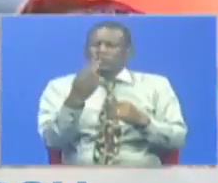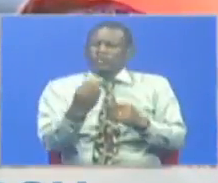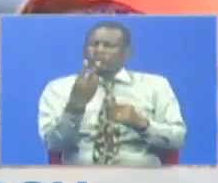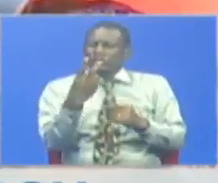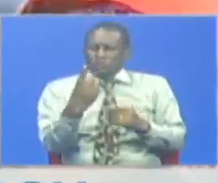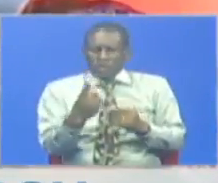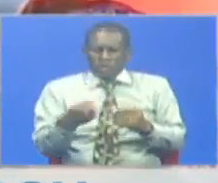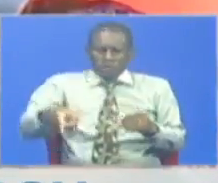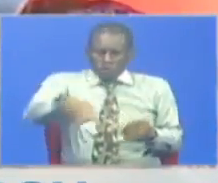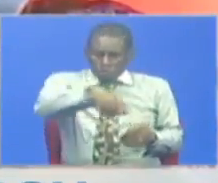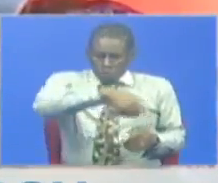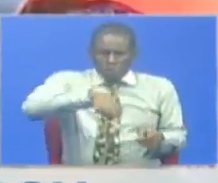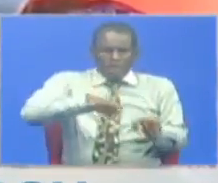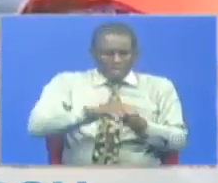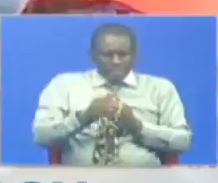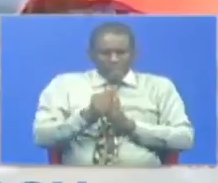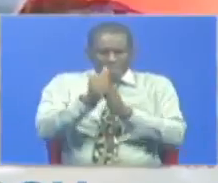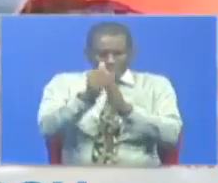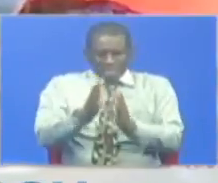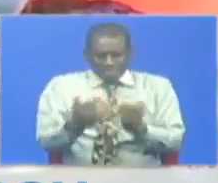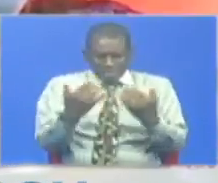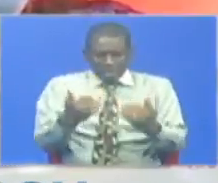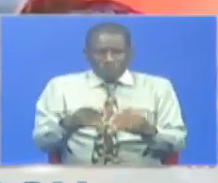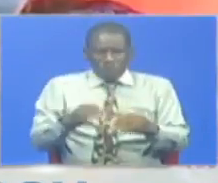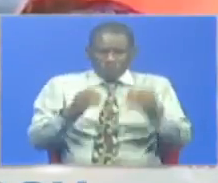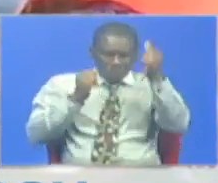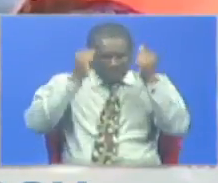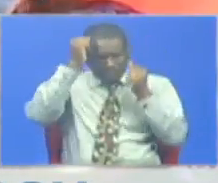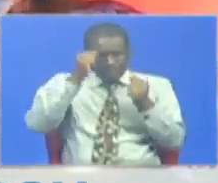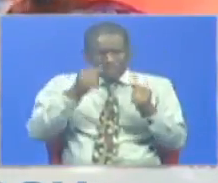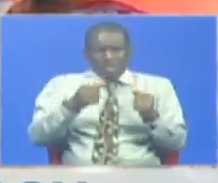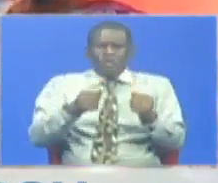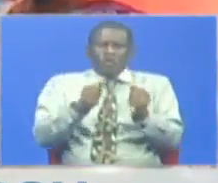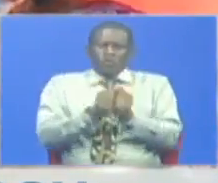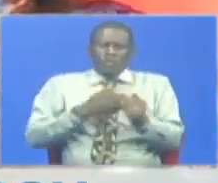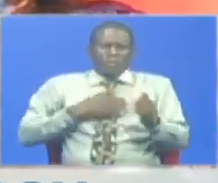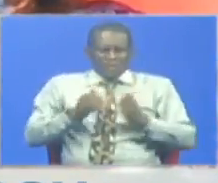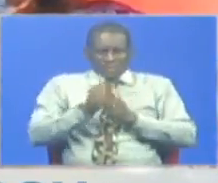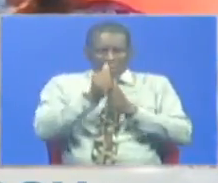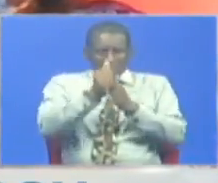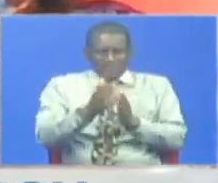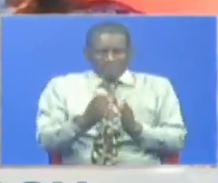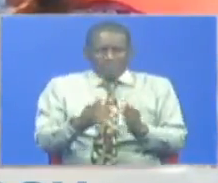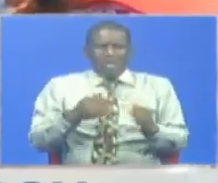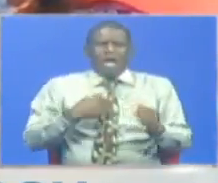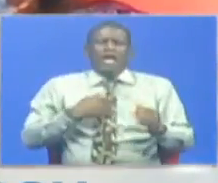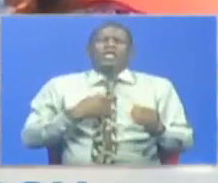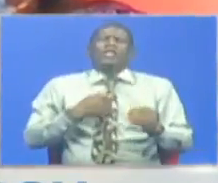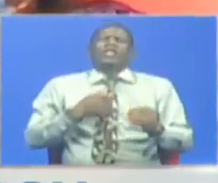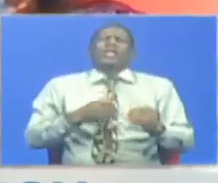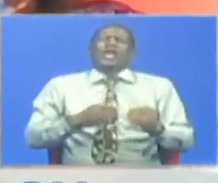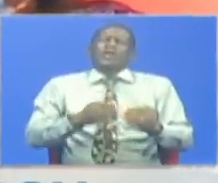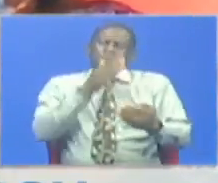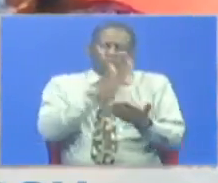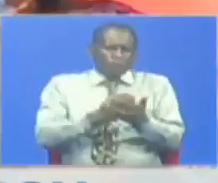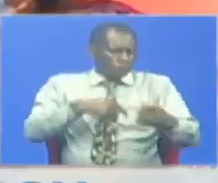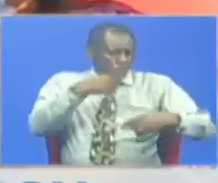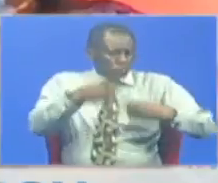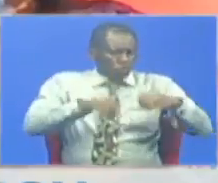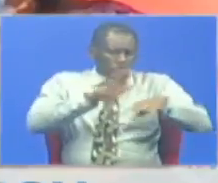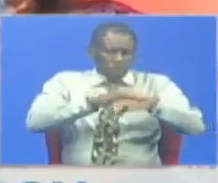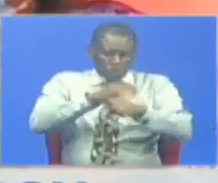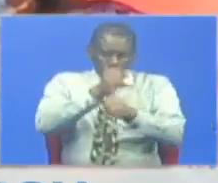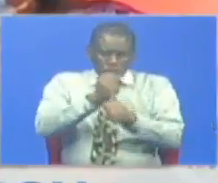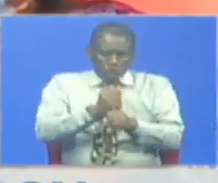as leadership that you've left behind, undertake, under my leadership, to continue the very good work